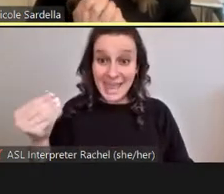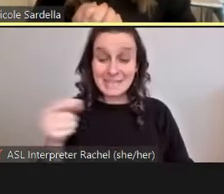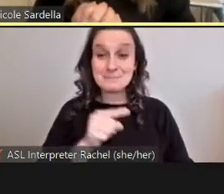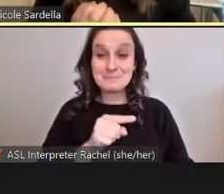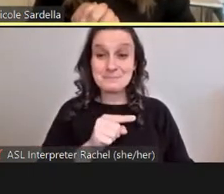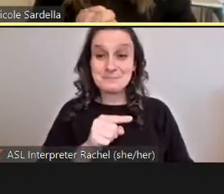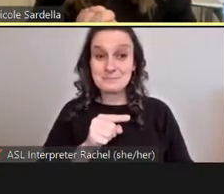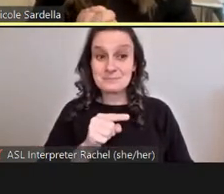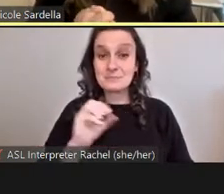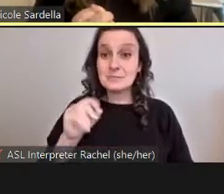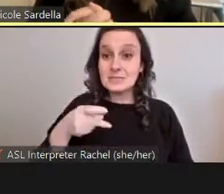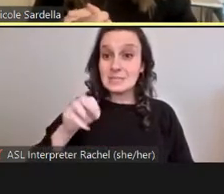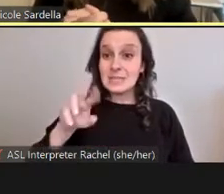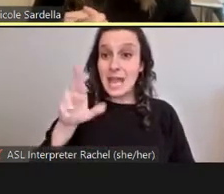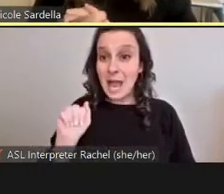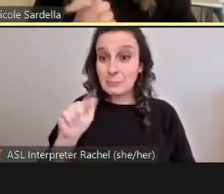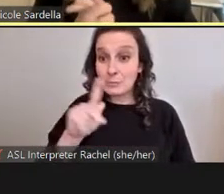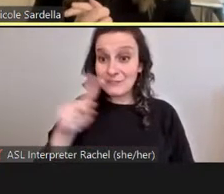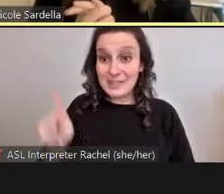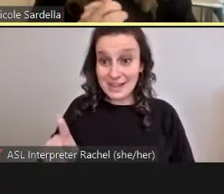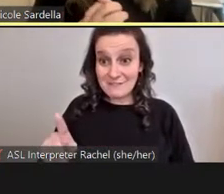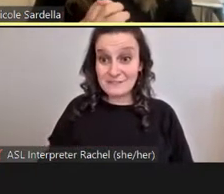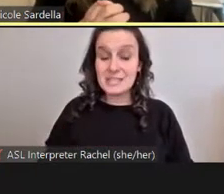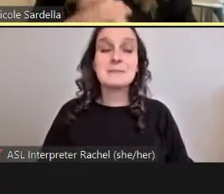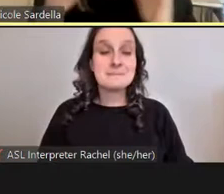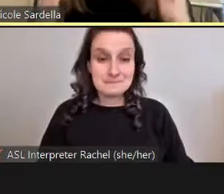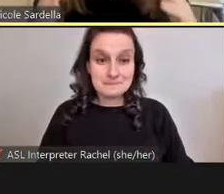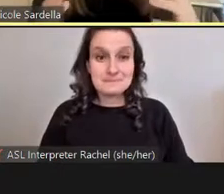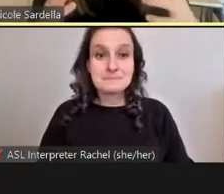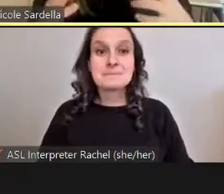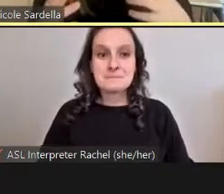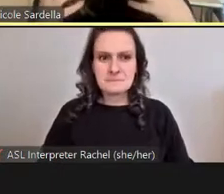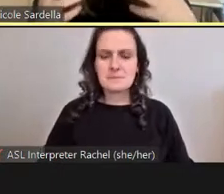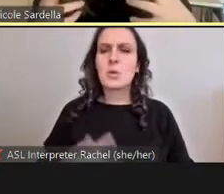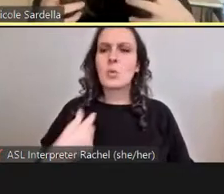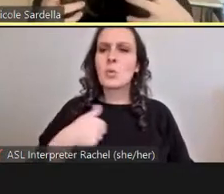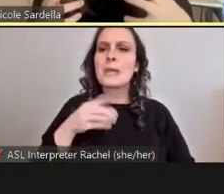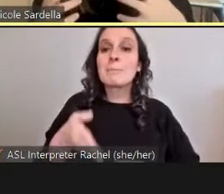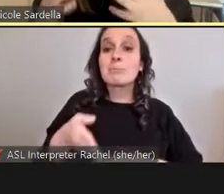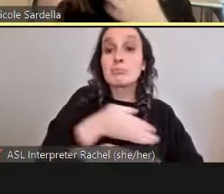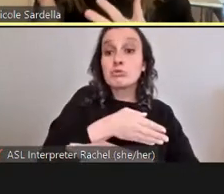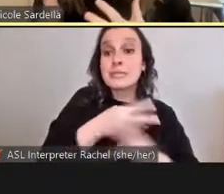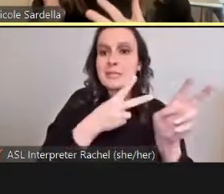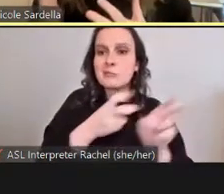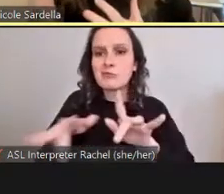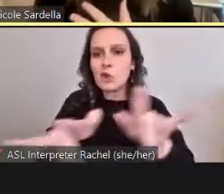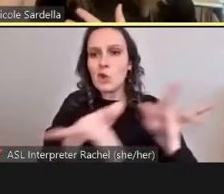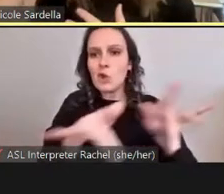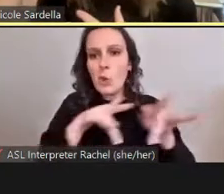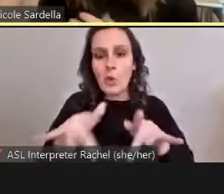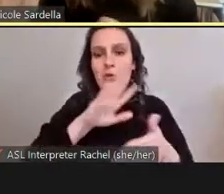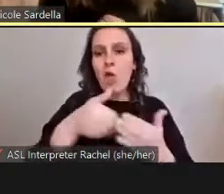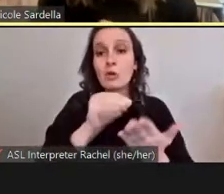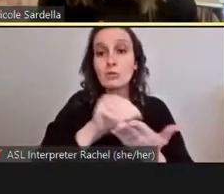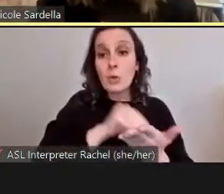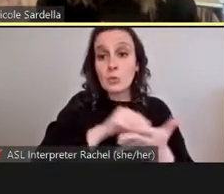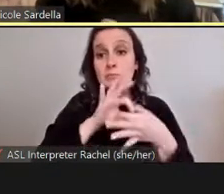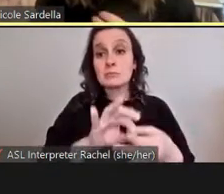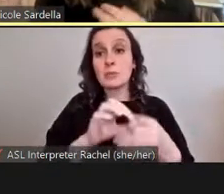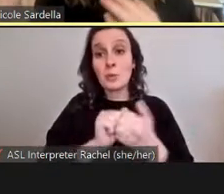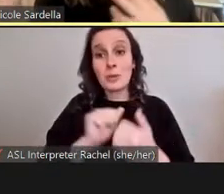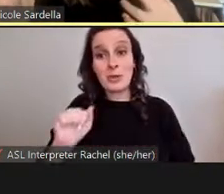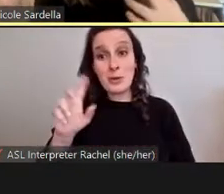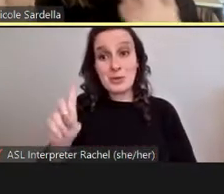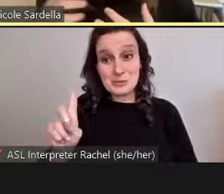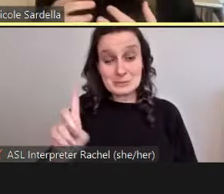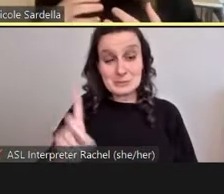at Opera Philadelphia, we have been pre-recording all of the notes on audio description